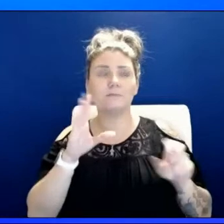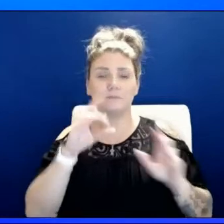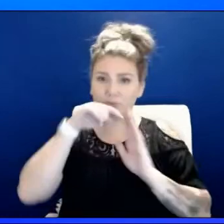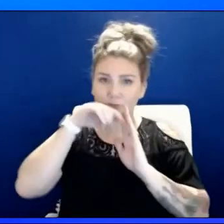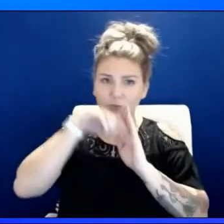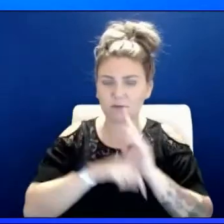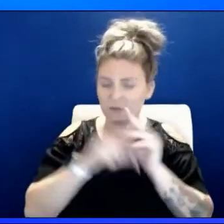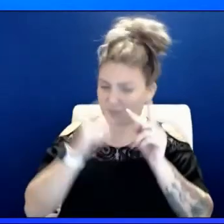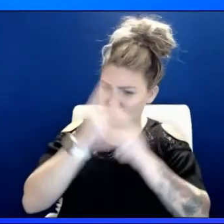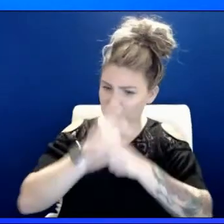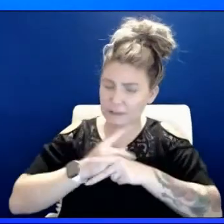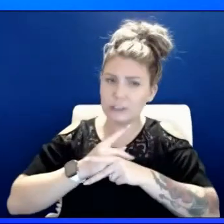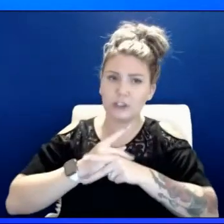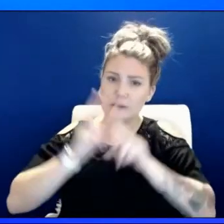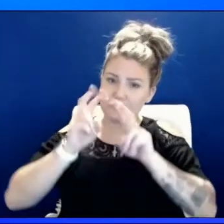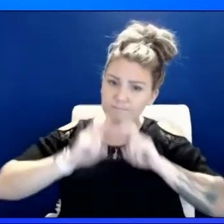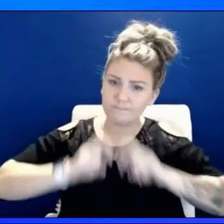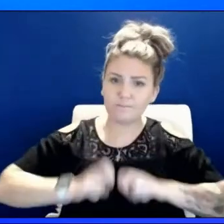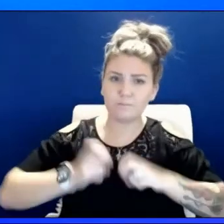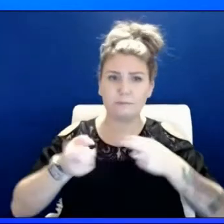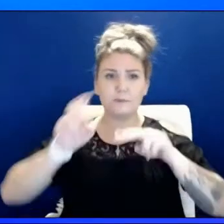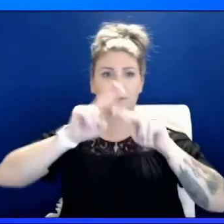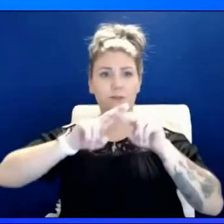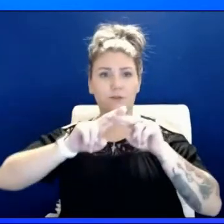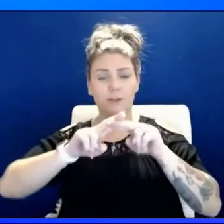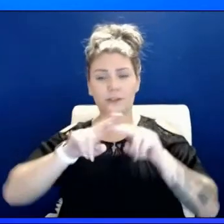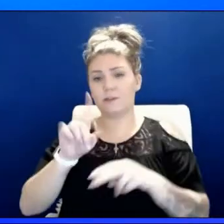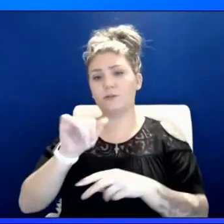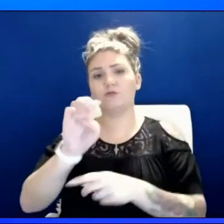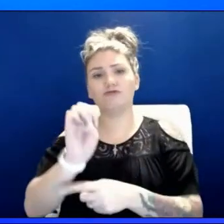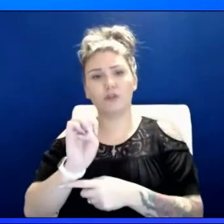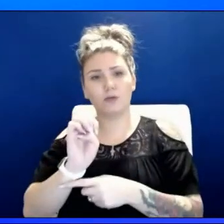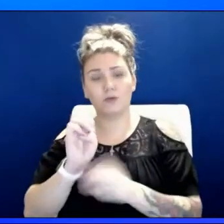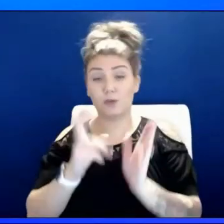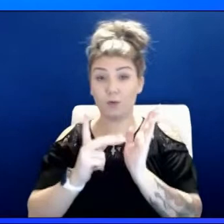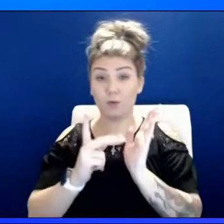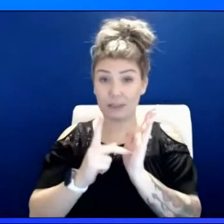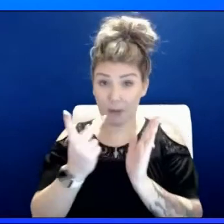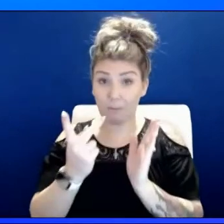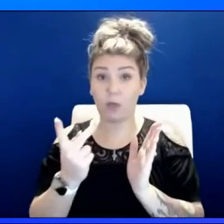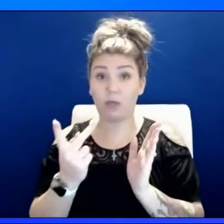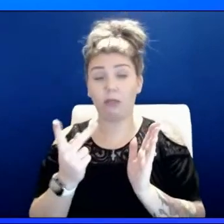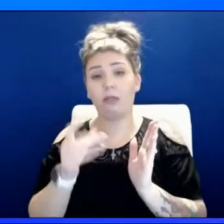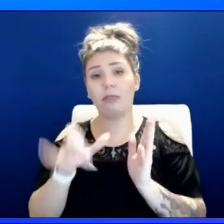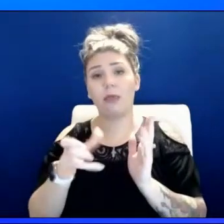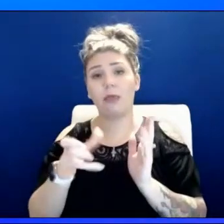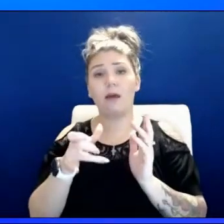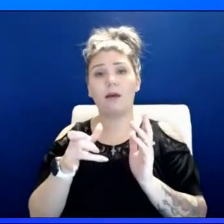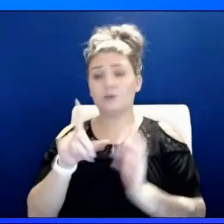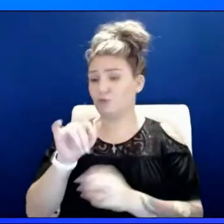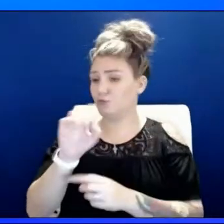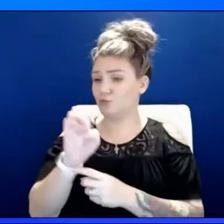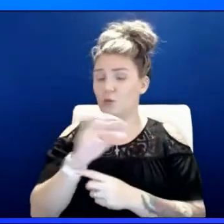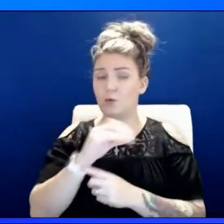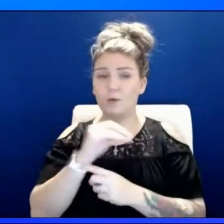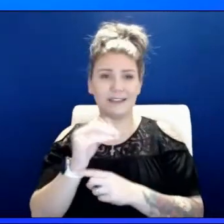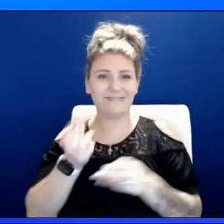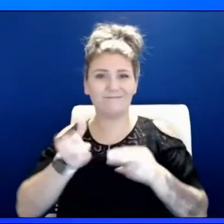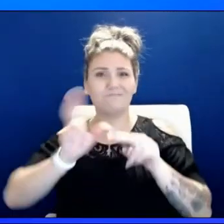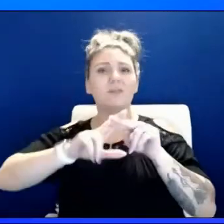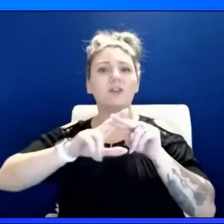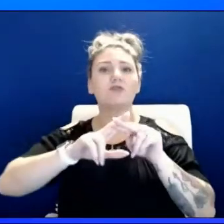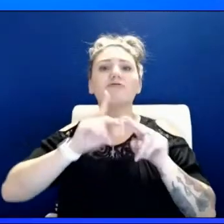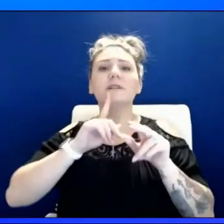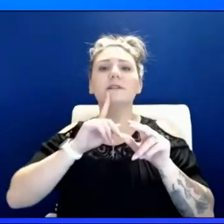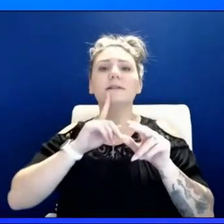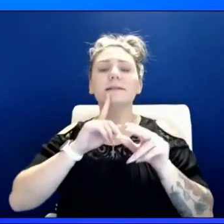We increased the dose of ivermectin, so we doubled the dose, and we increased the length of treatment. So that at the end